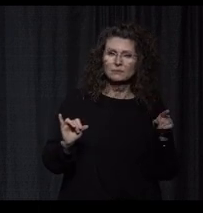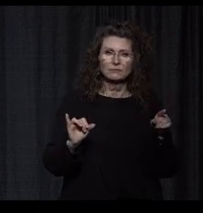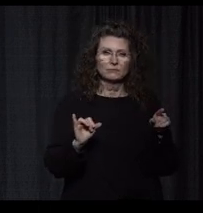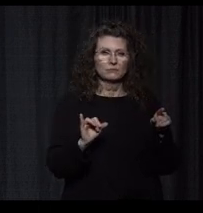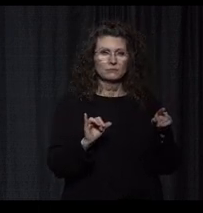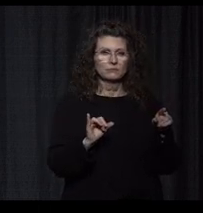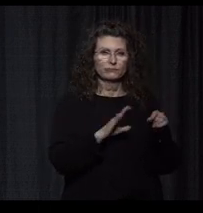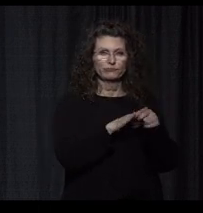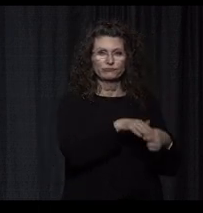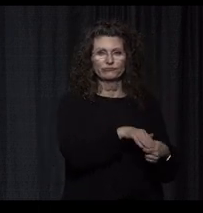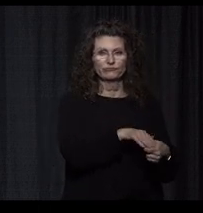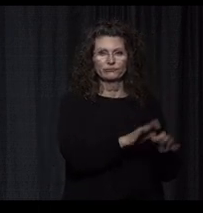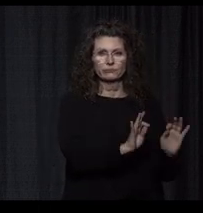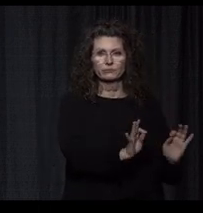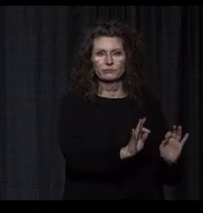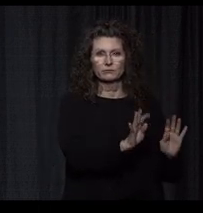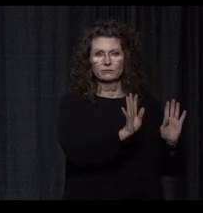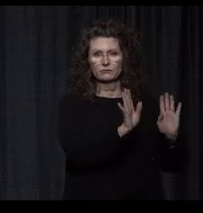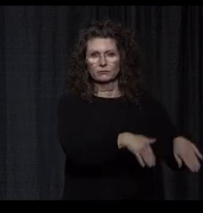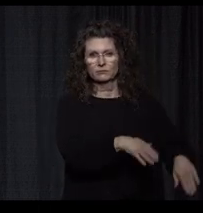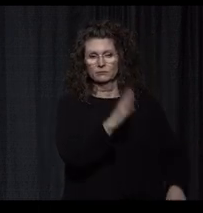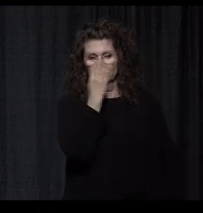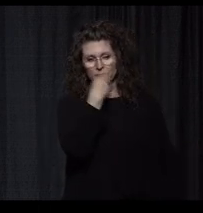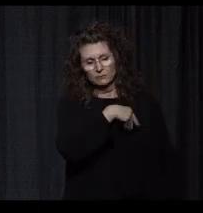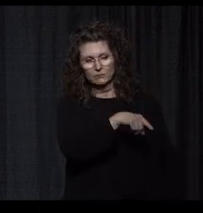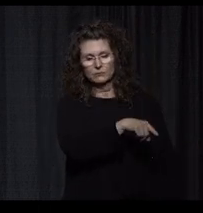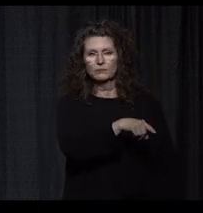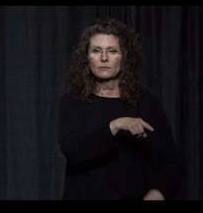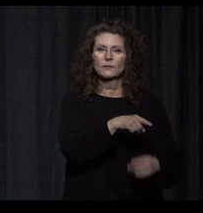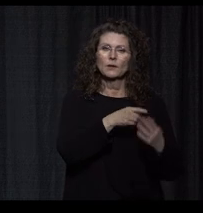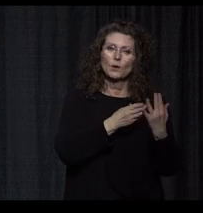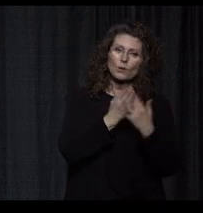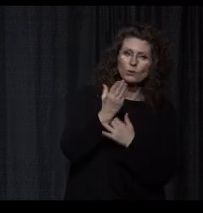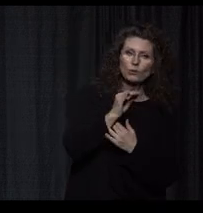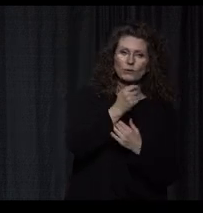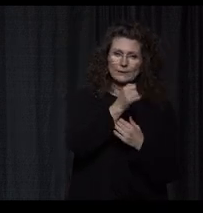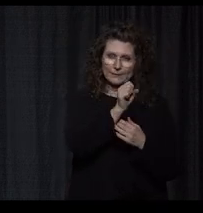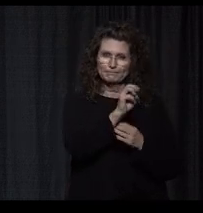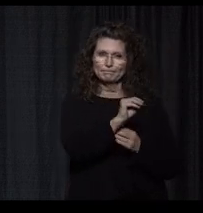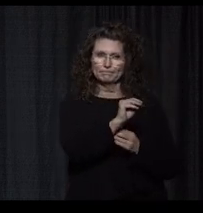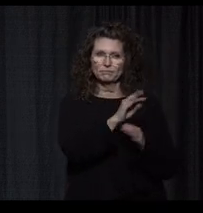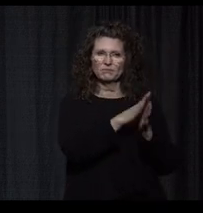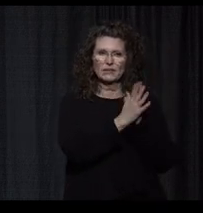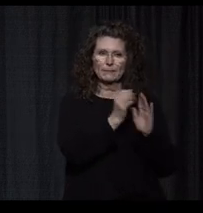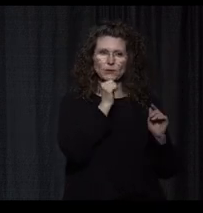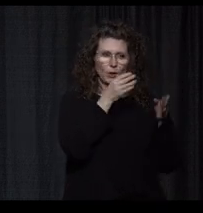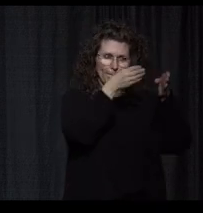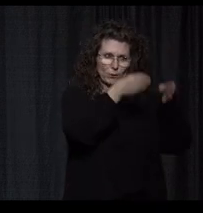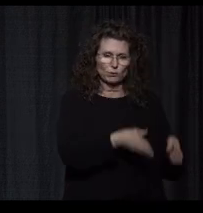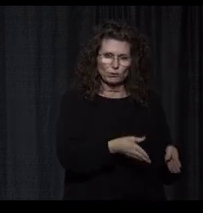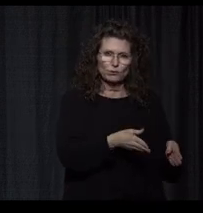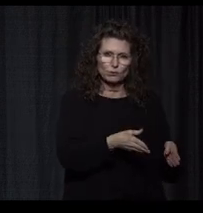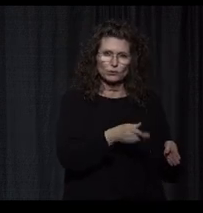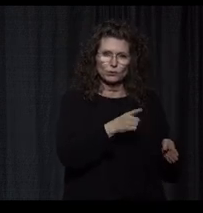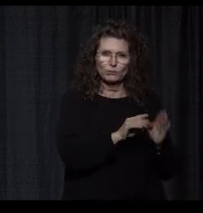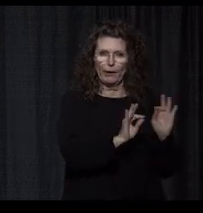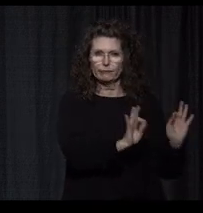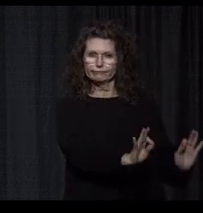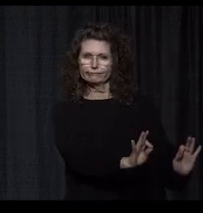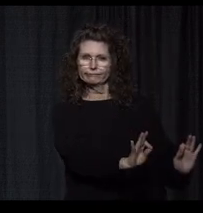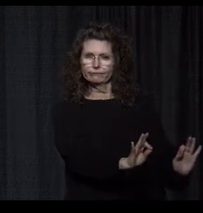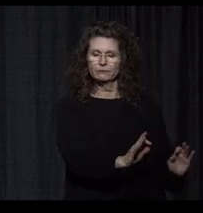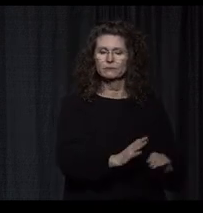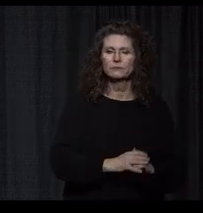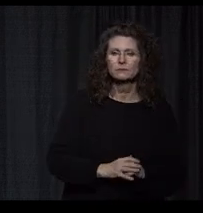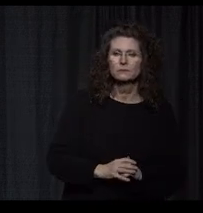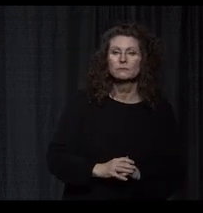rendered invisible through the depersonalization of racism. And even within the